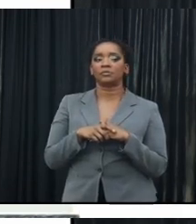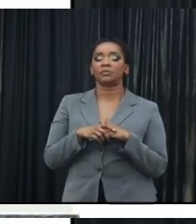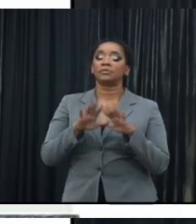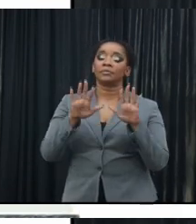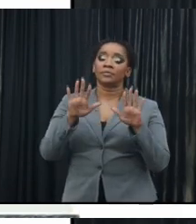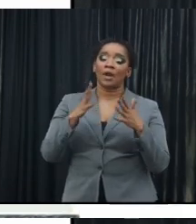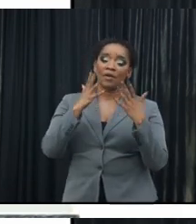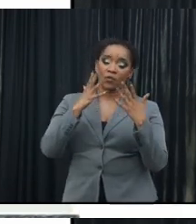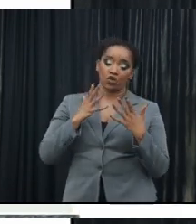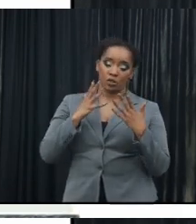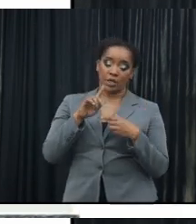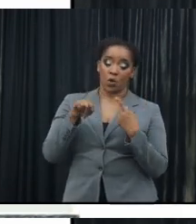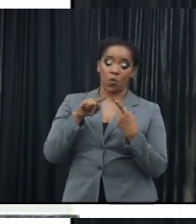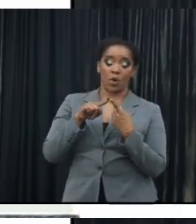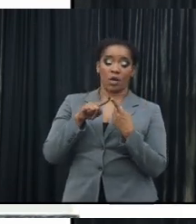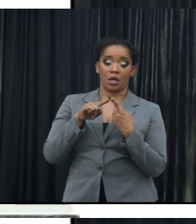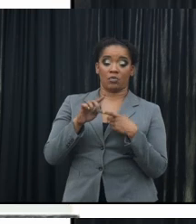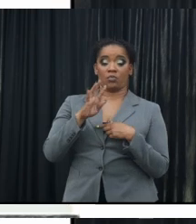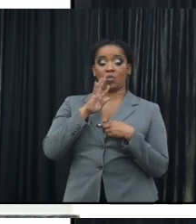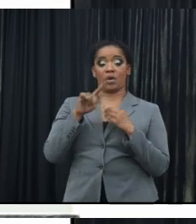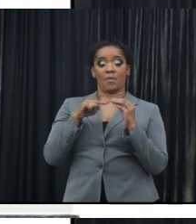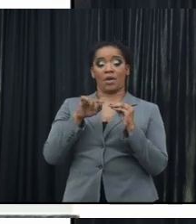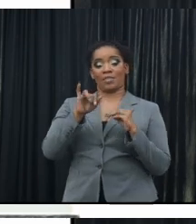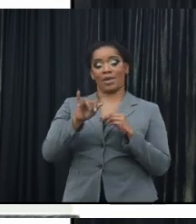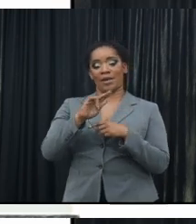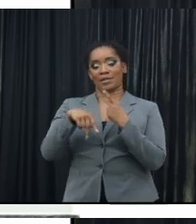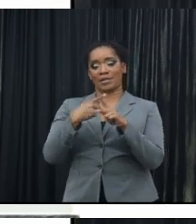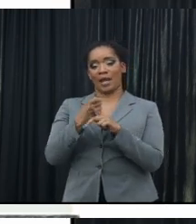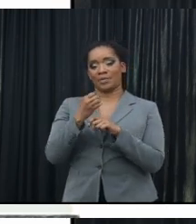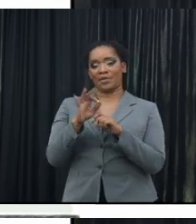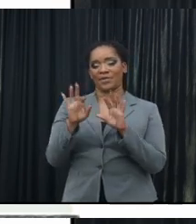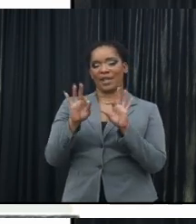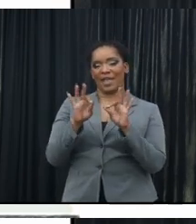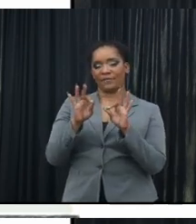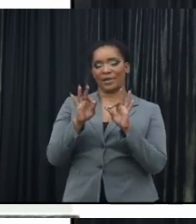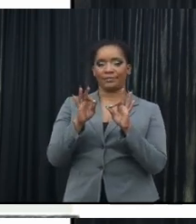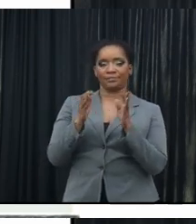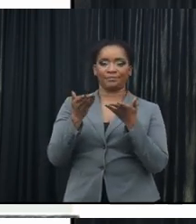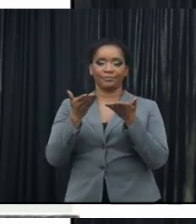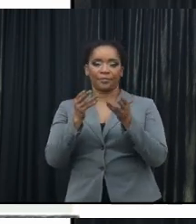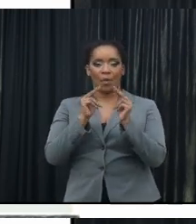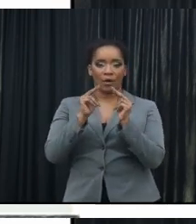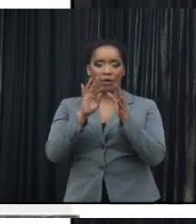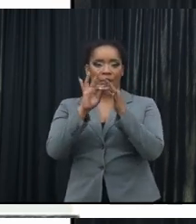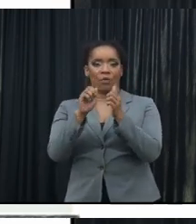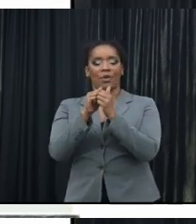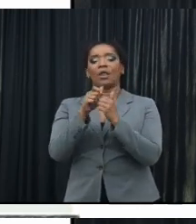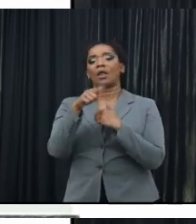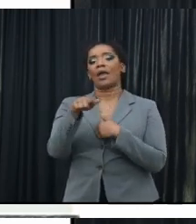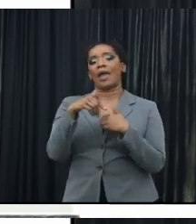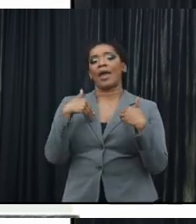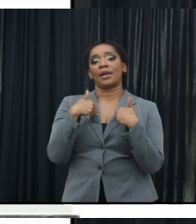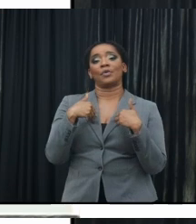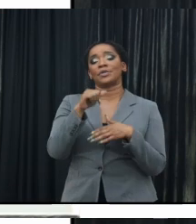Unfortunately, when it comes to that type of selective targeting as it relates to animals, is not only individuals with disabilities